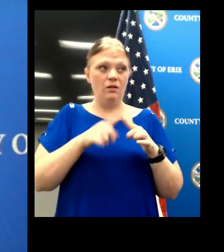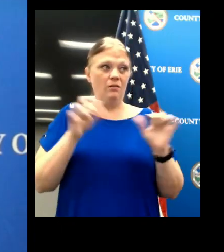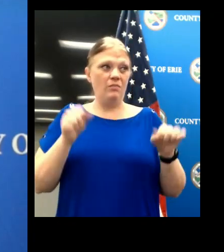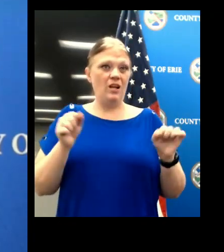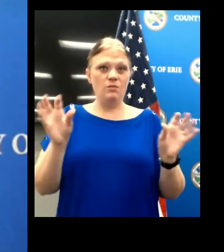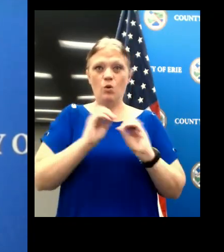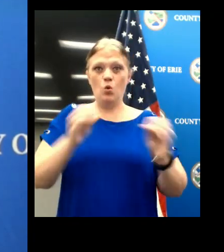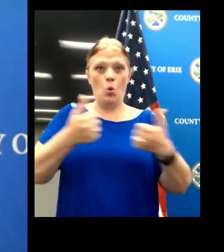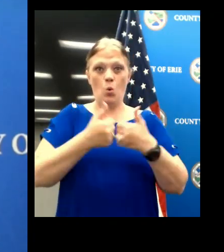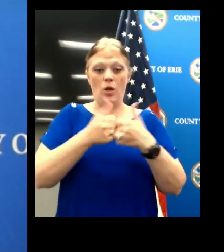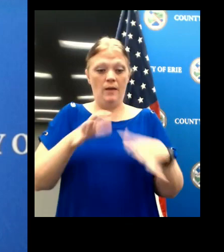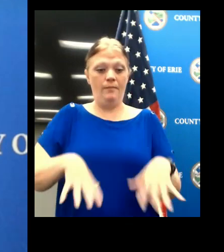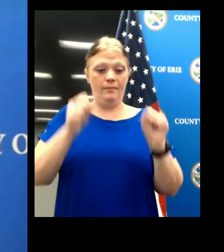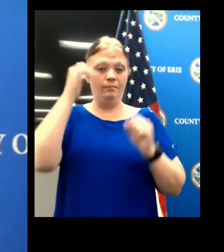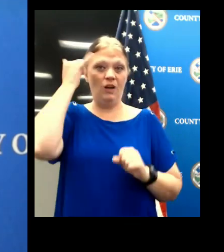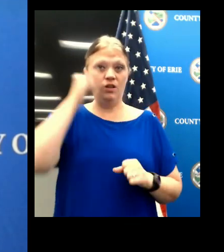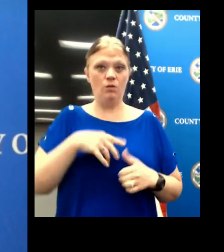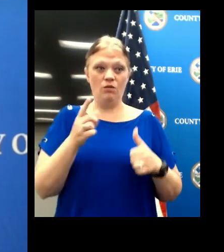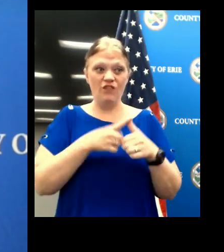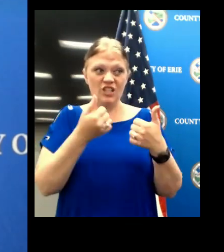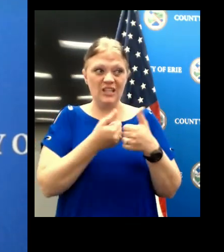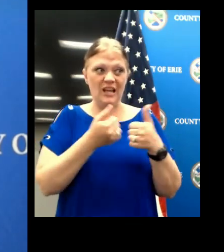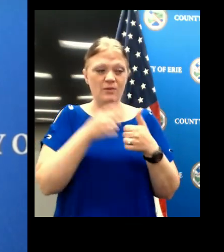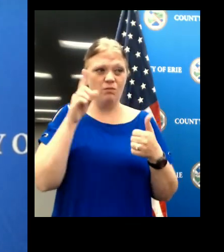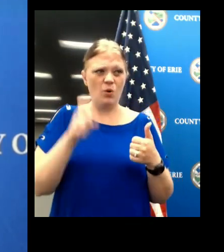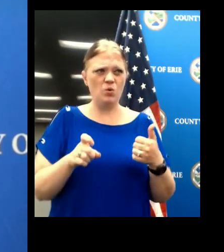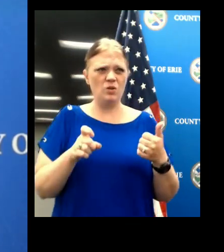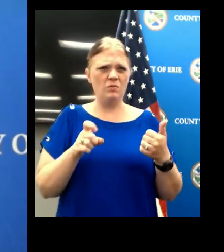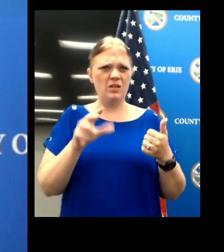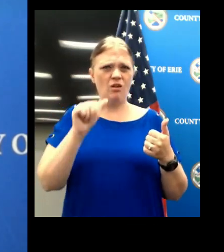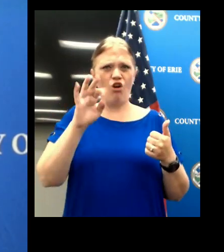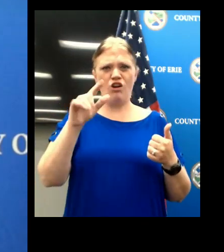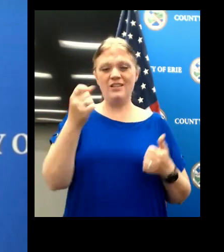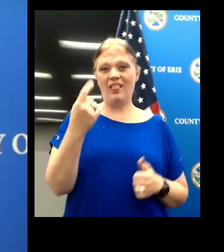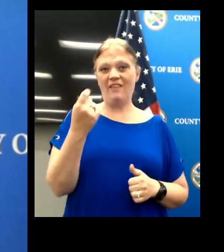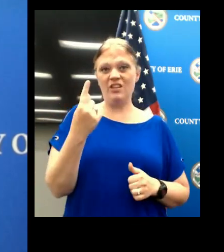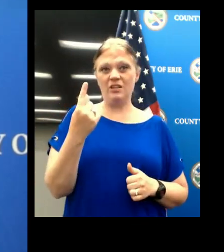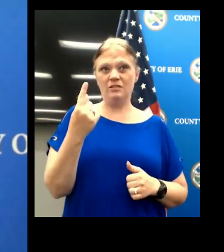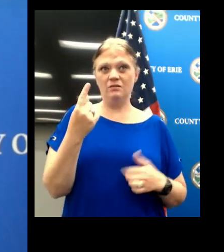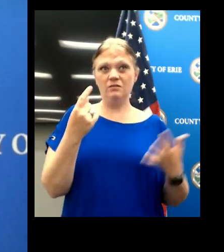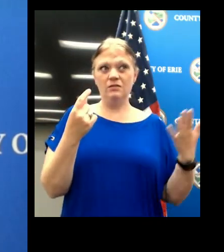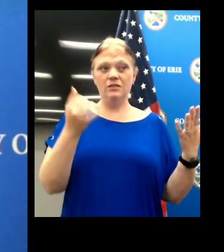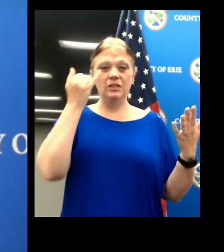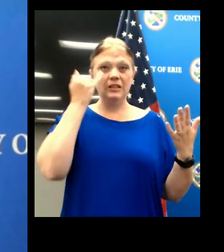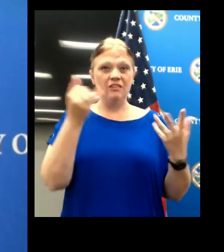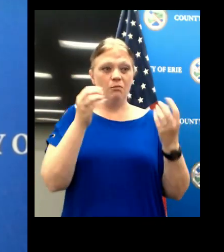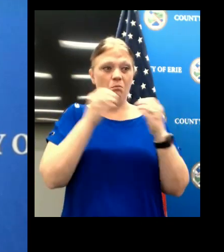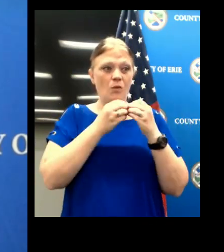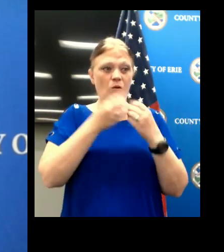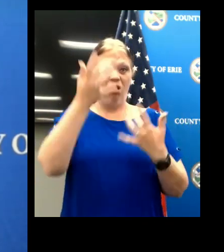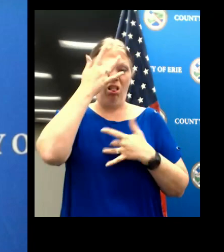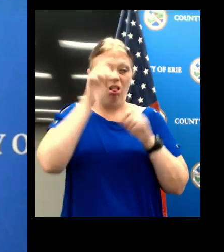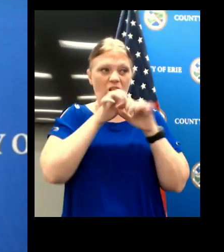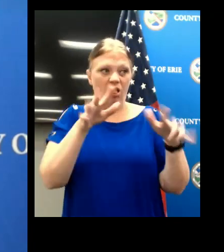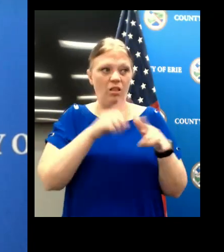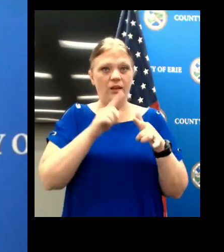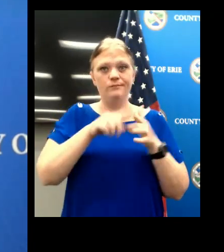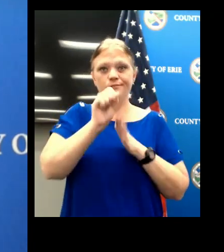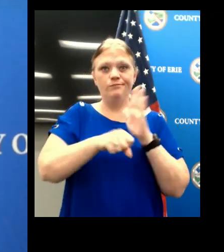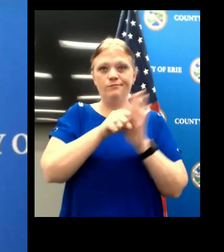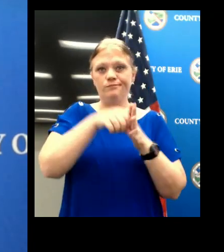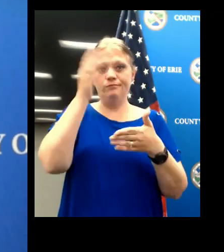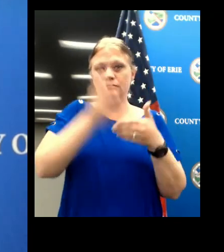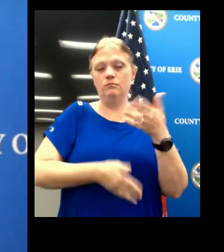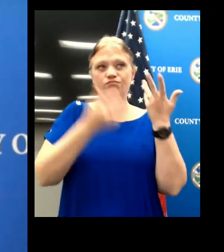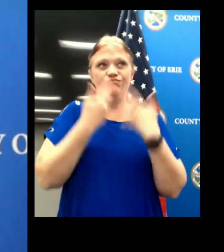game held in Buffalo. First game's supposed to be August 11th. So if they get more outbreaks, they may just say the season's over with.